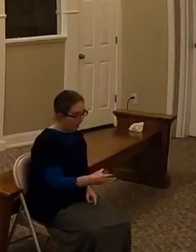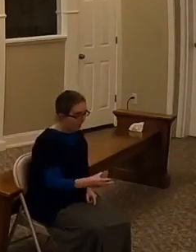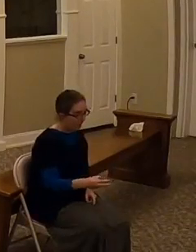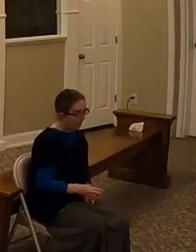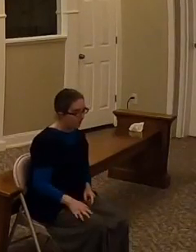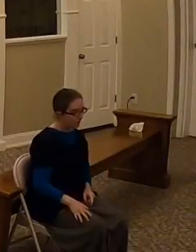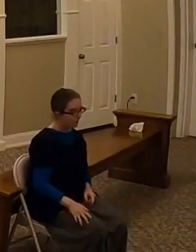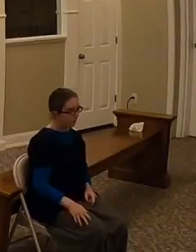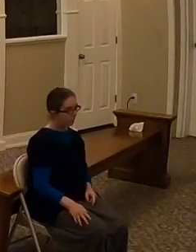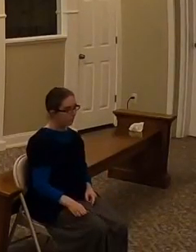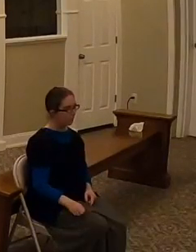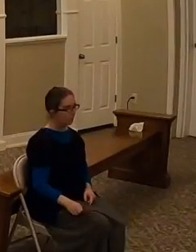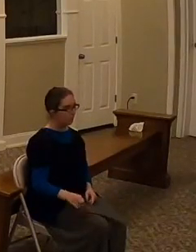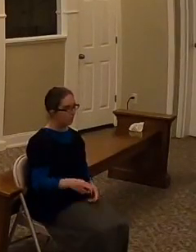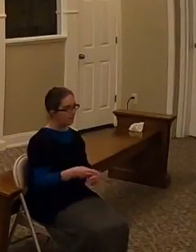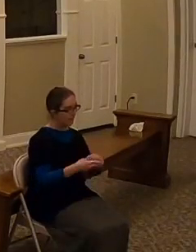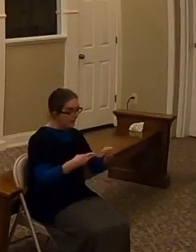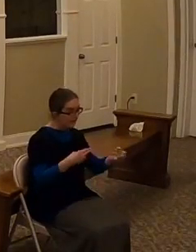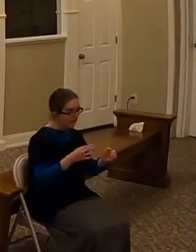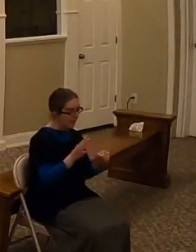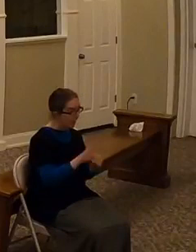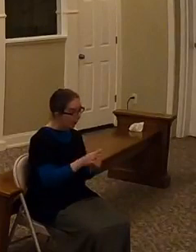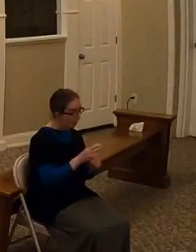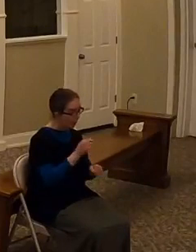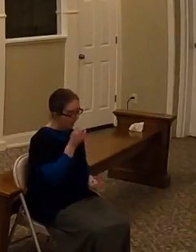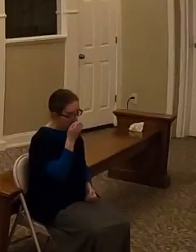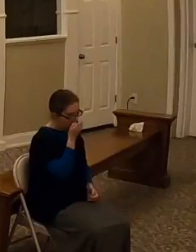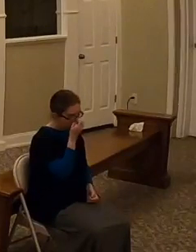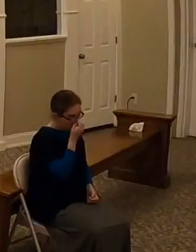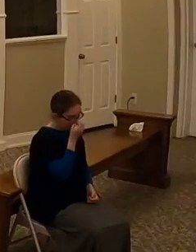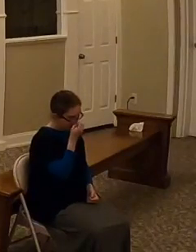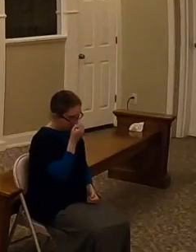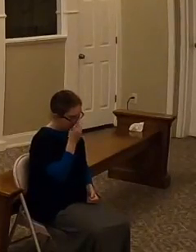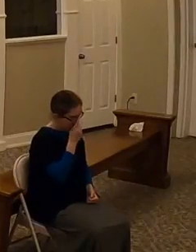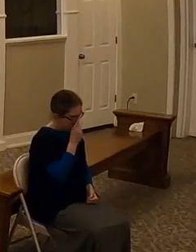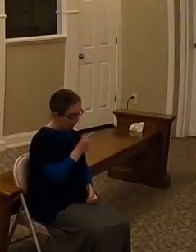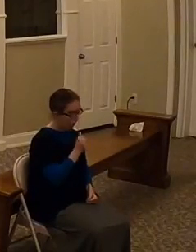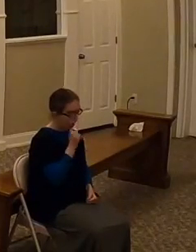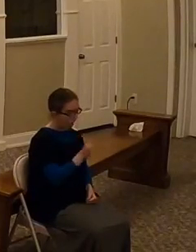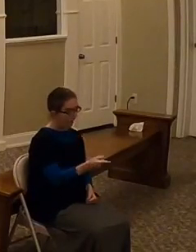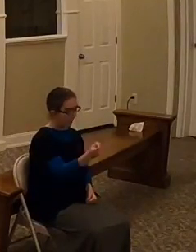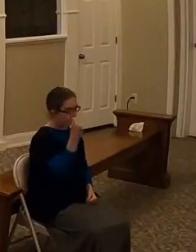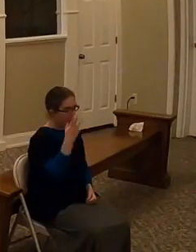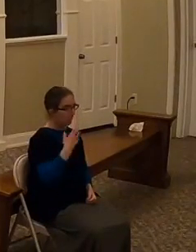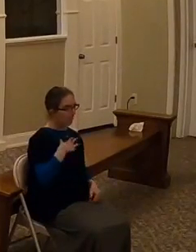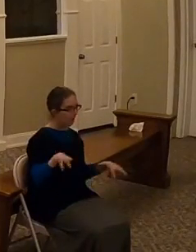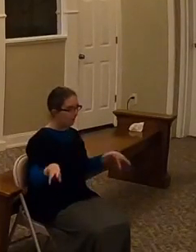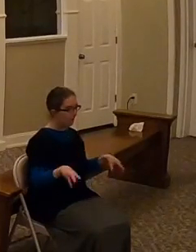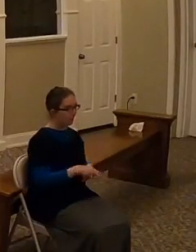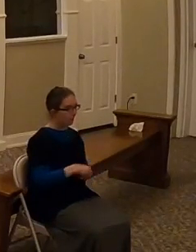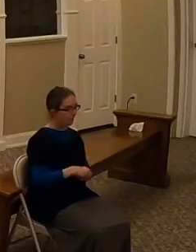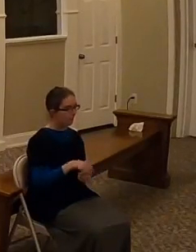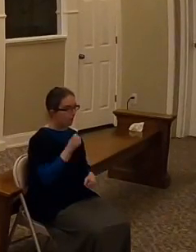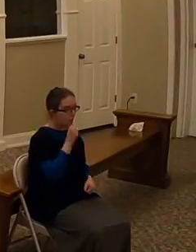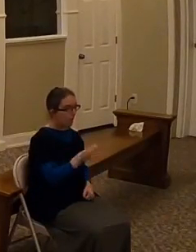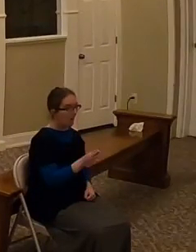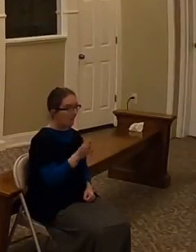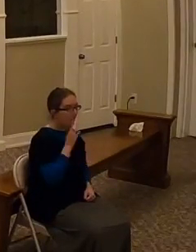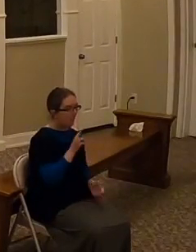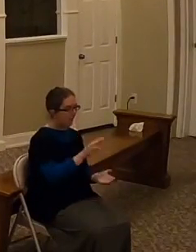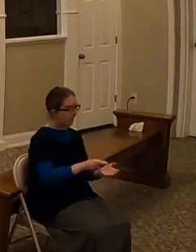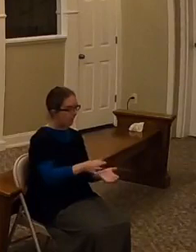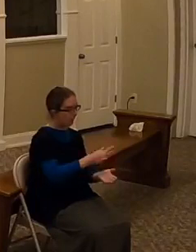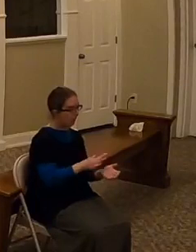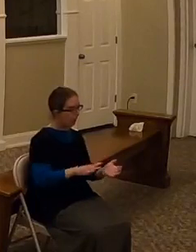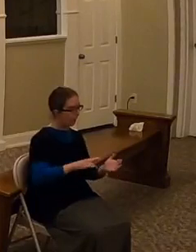Okay. Man, was that plain enough? Hallelujah. You're not coming to my wedding not being